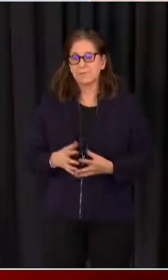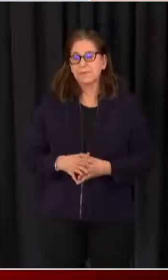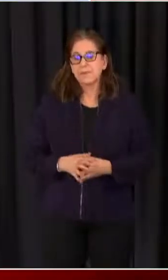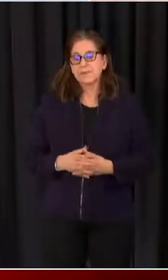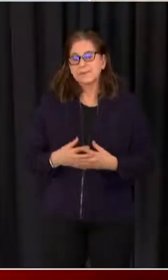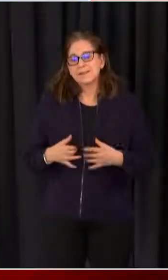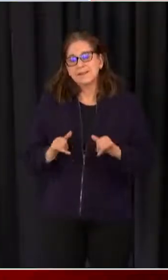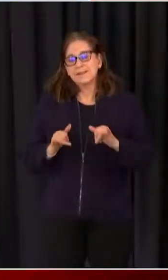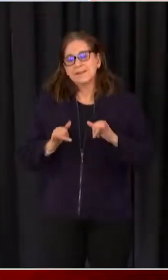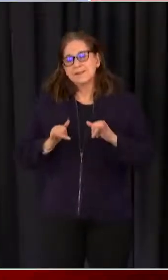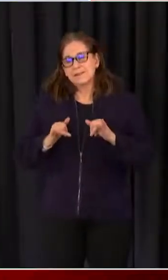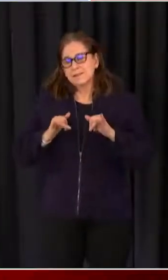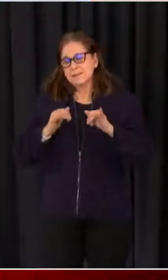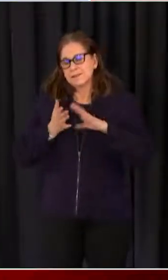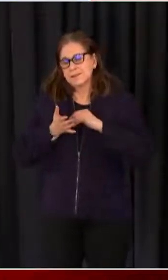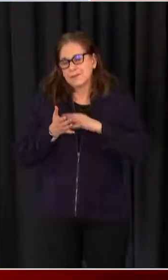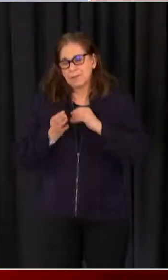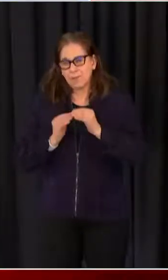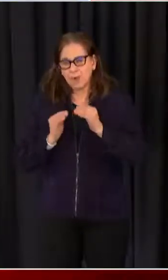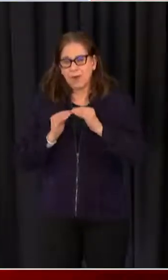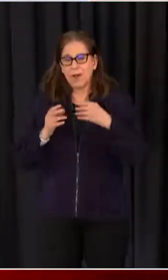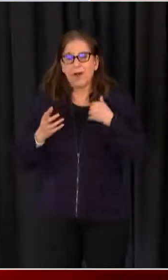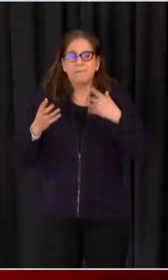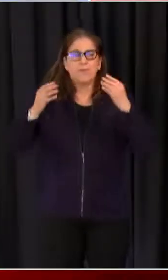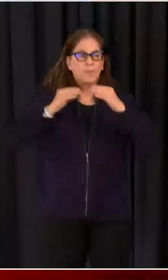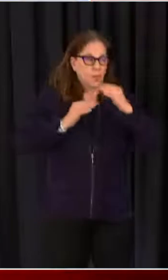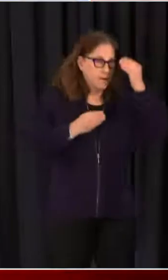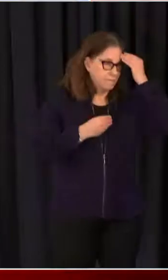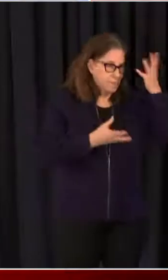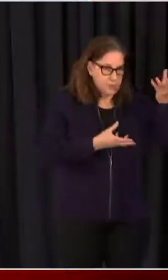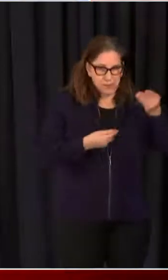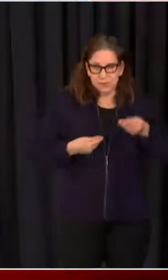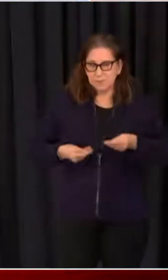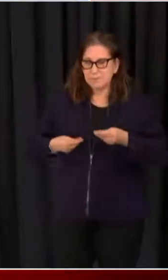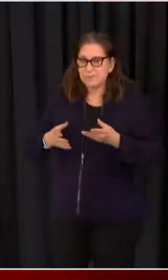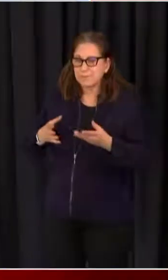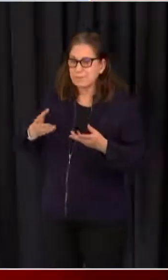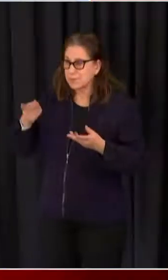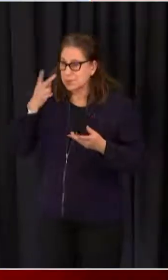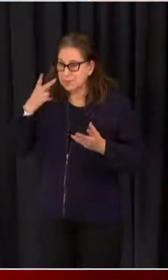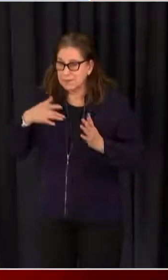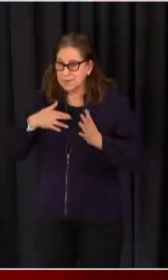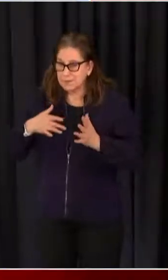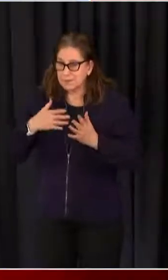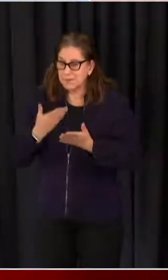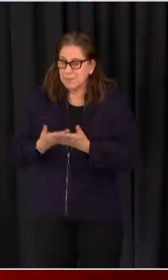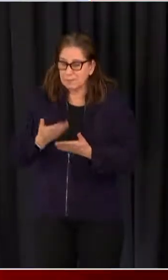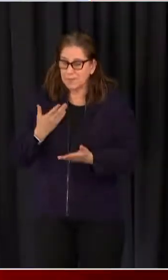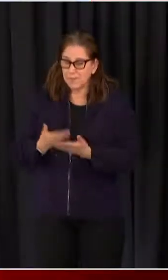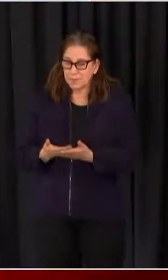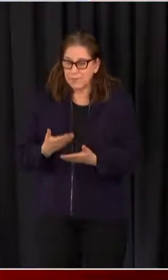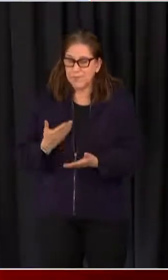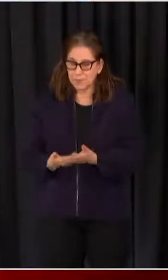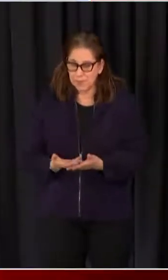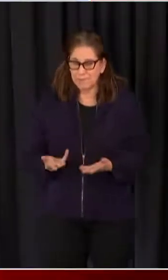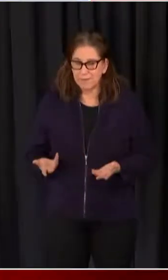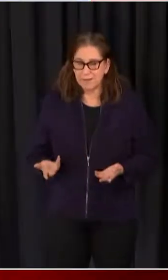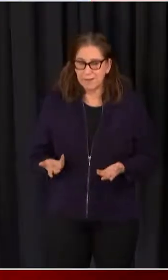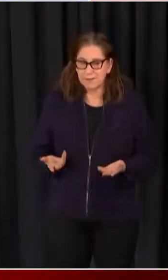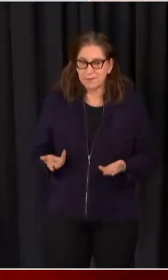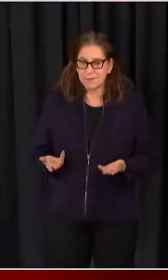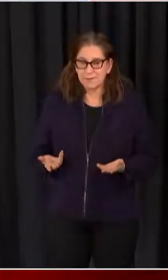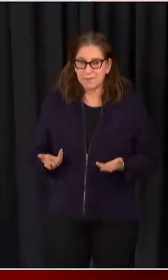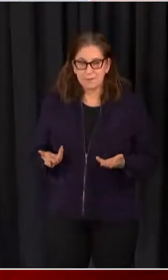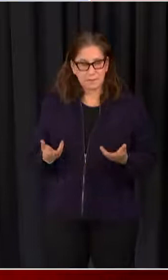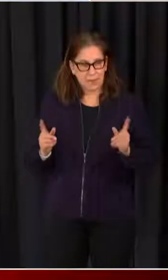that now we have a little bit more information about. For example, you all have seen studies that have shown that where the